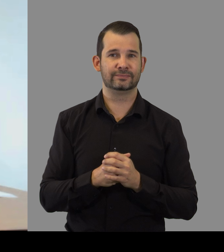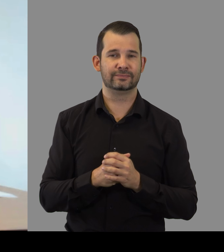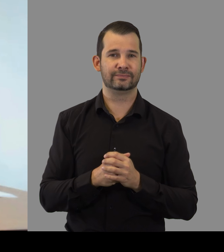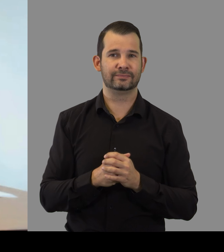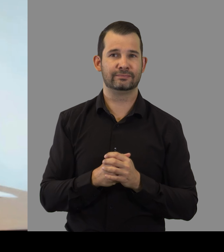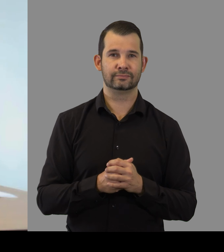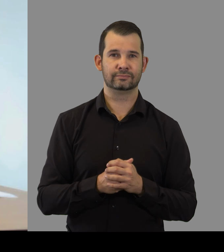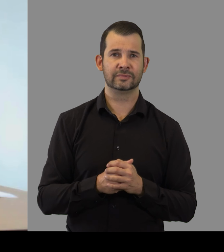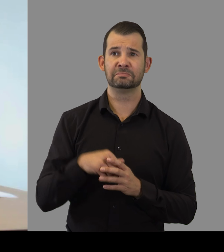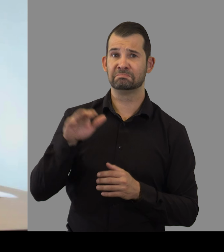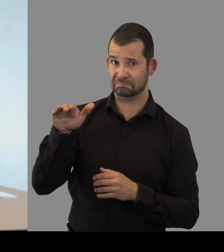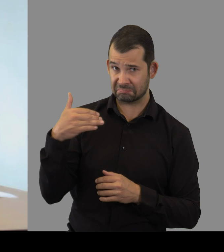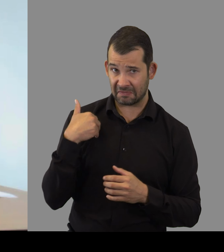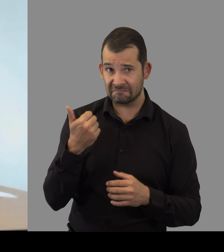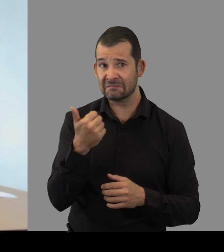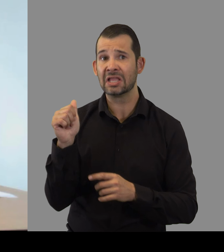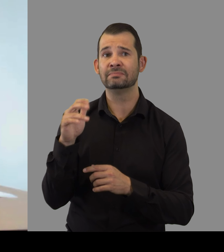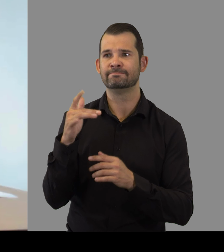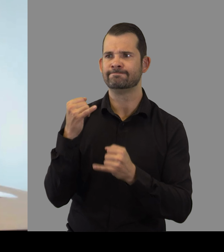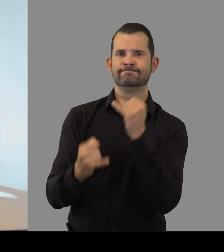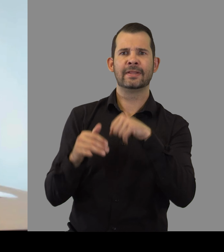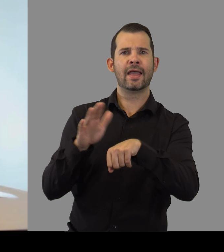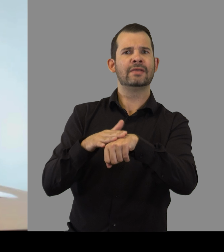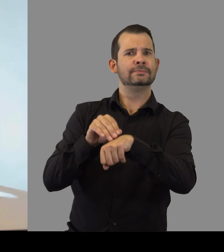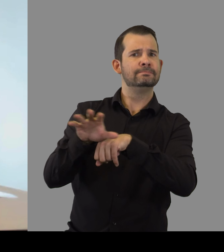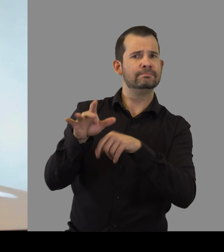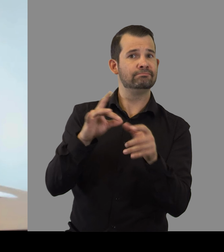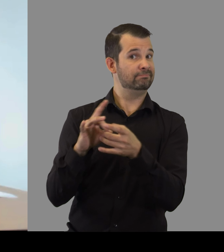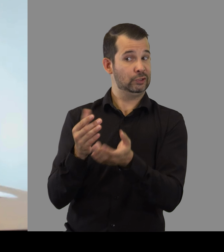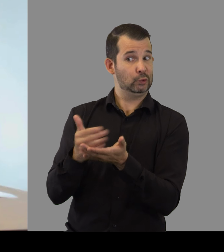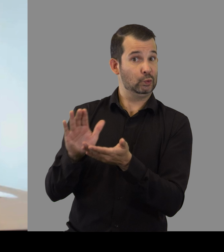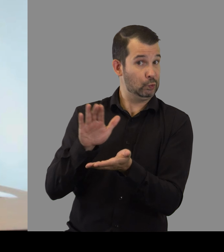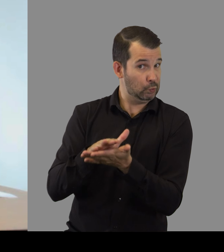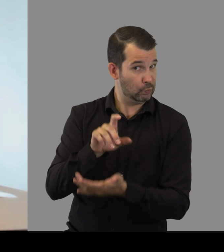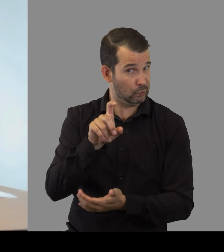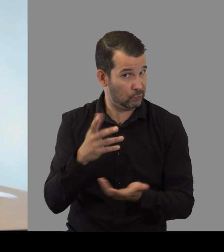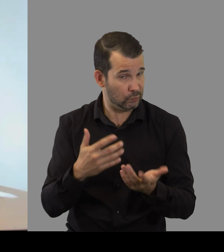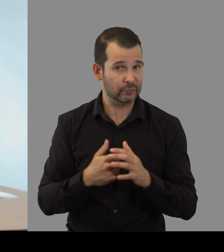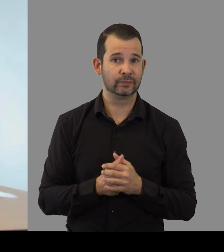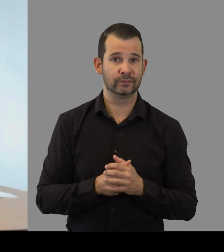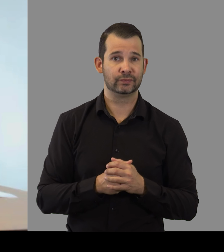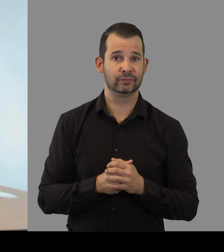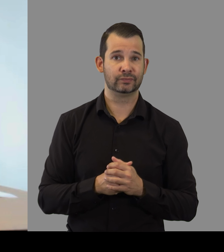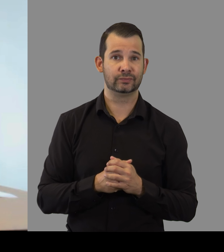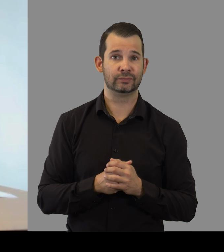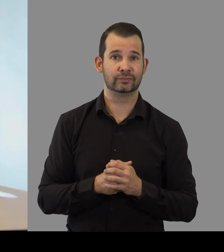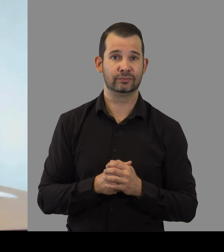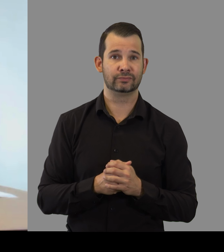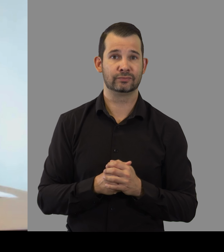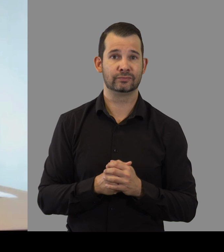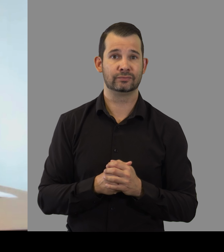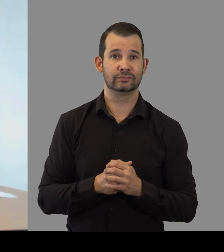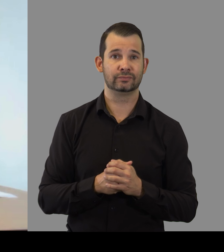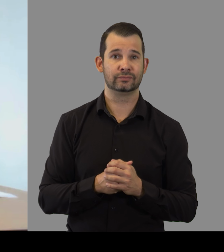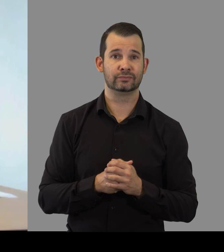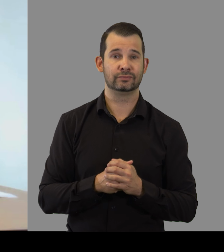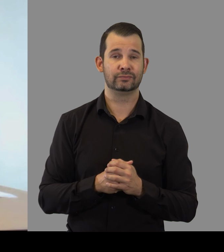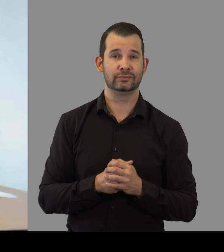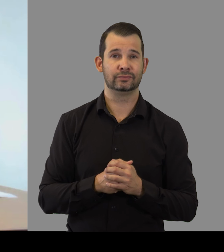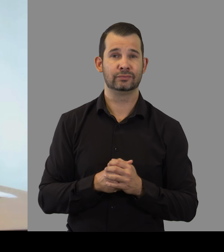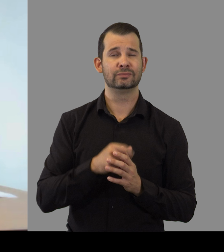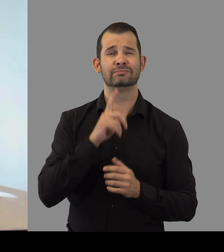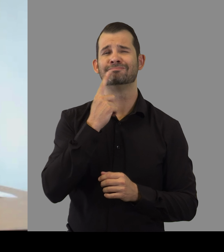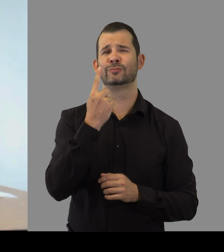judicial review process. And do you have any final advice regarding exclusions in